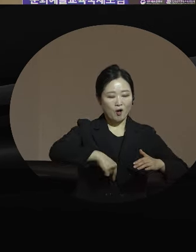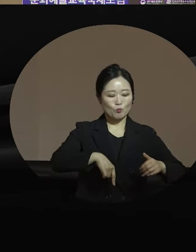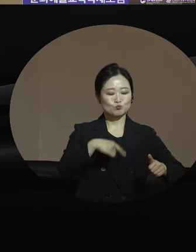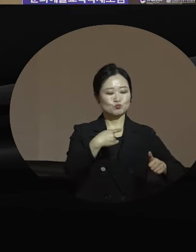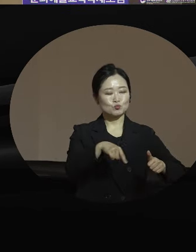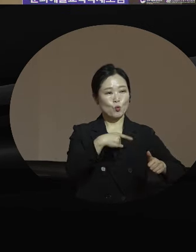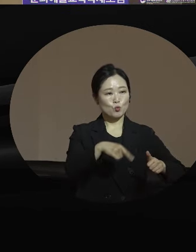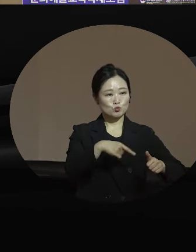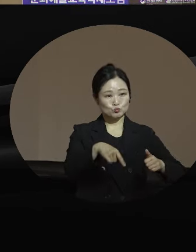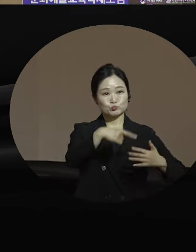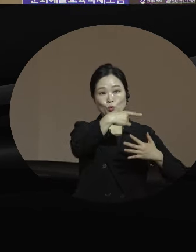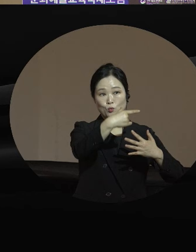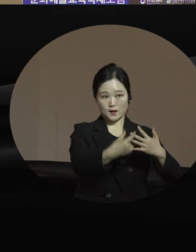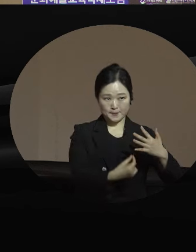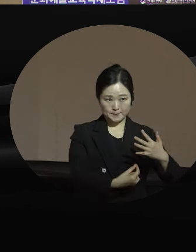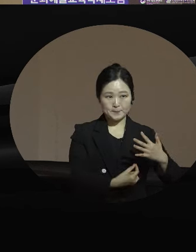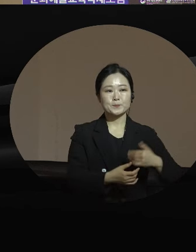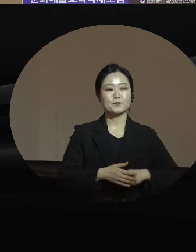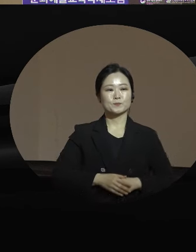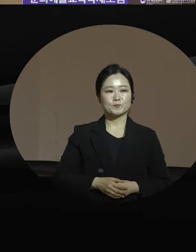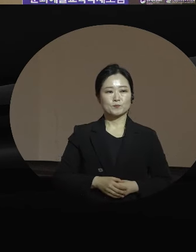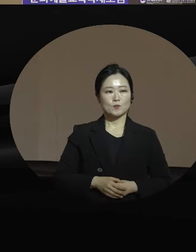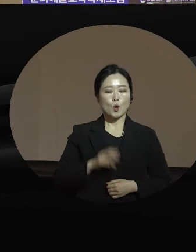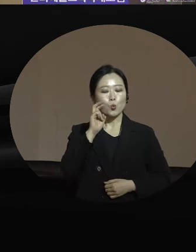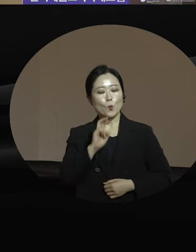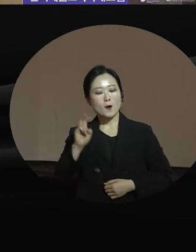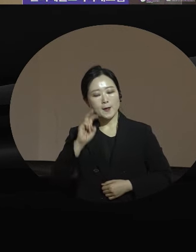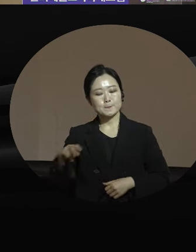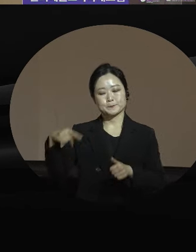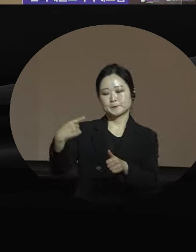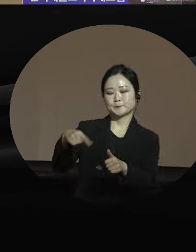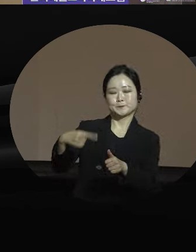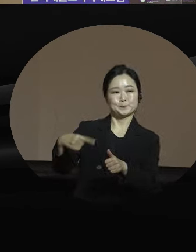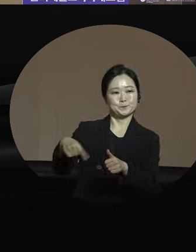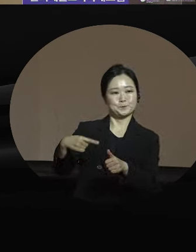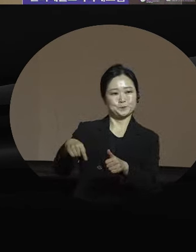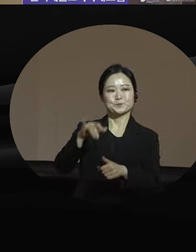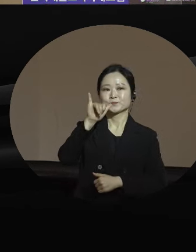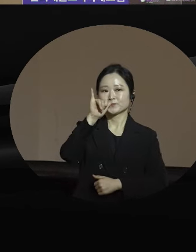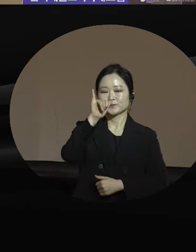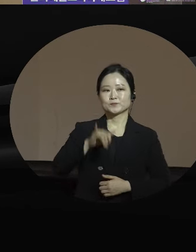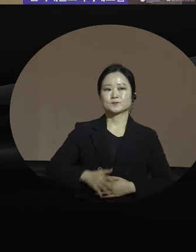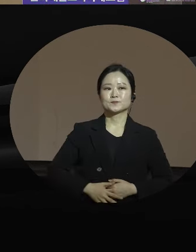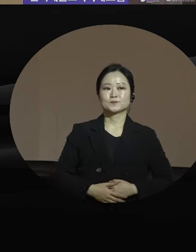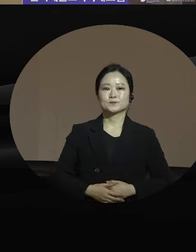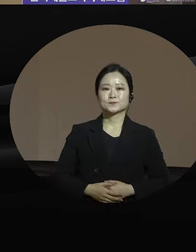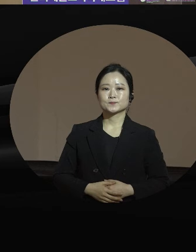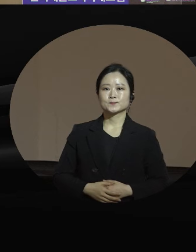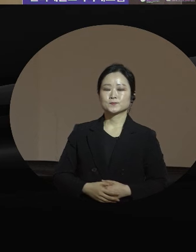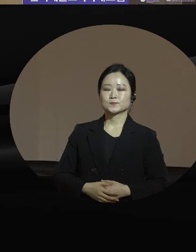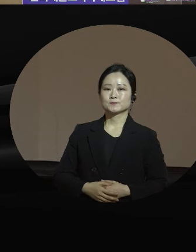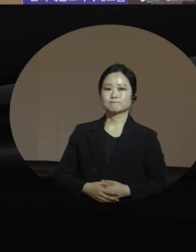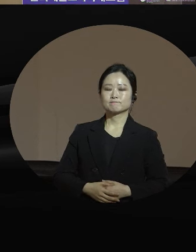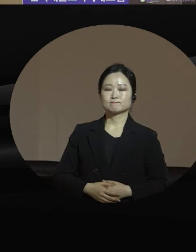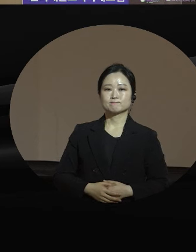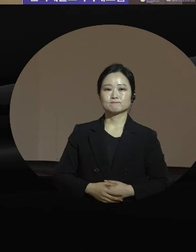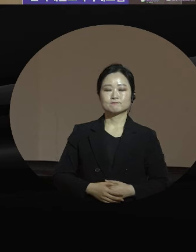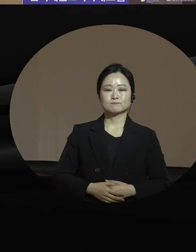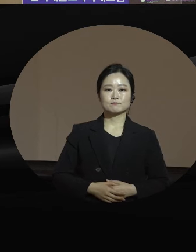And in order to ensure the implementation of this order, the learning Mongolian horse must be included in